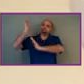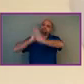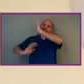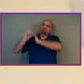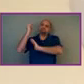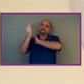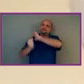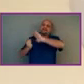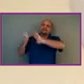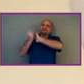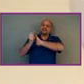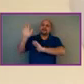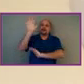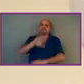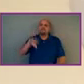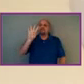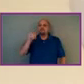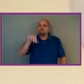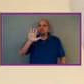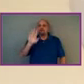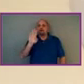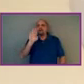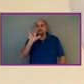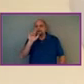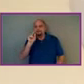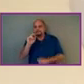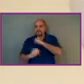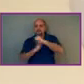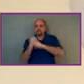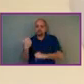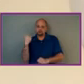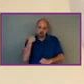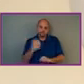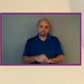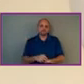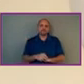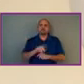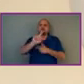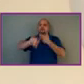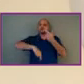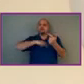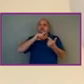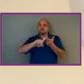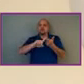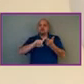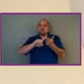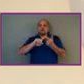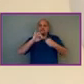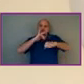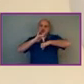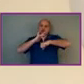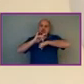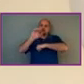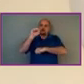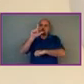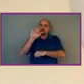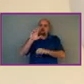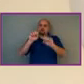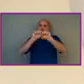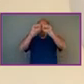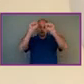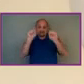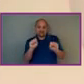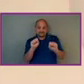4.5 billion years ago, when the early solar system was formed, we would have seen